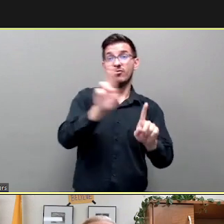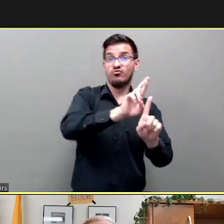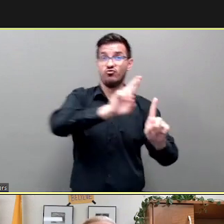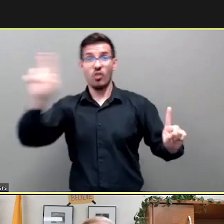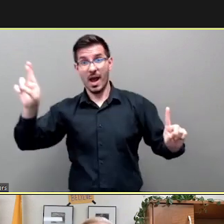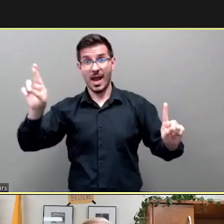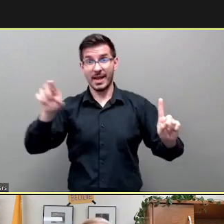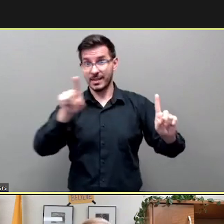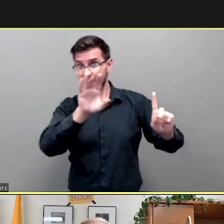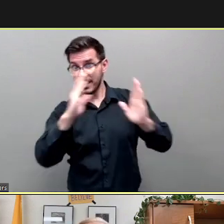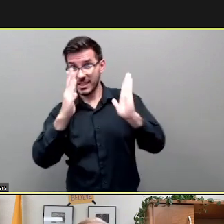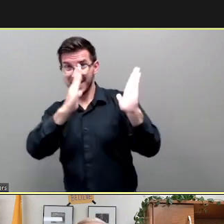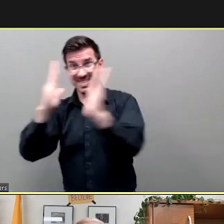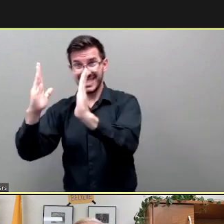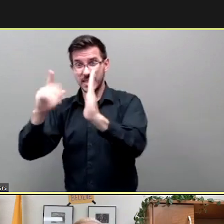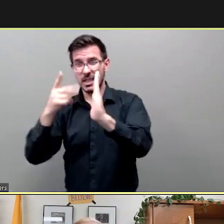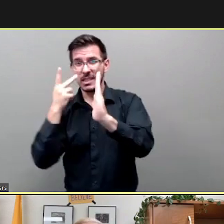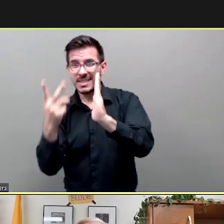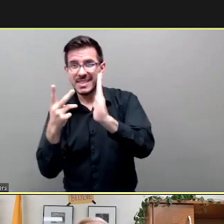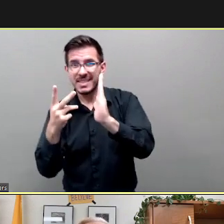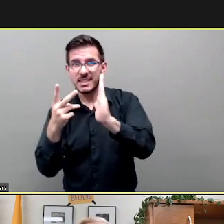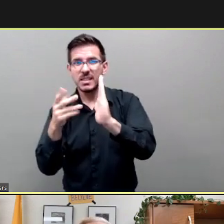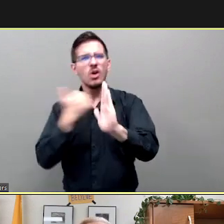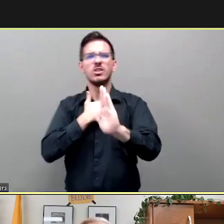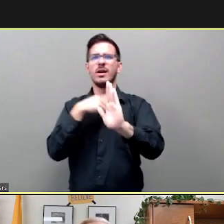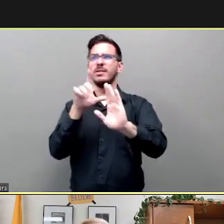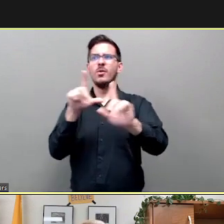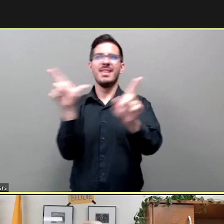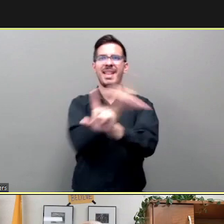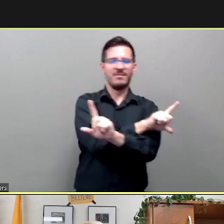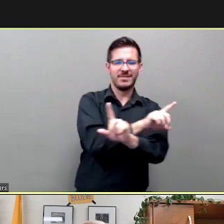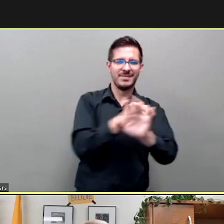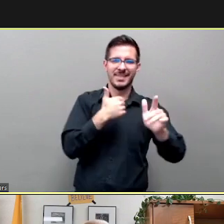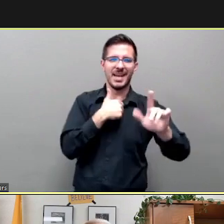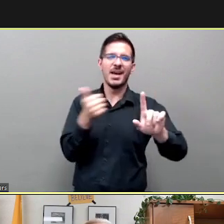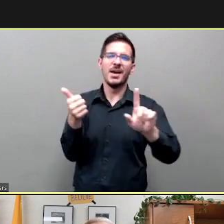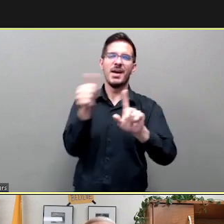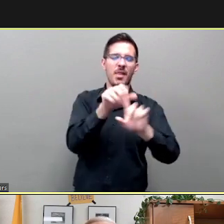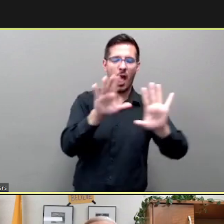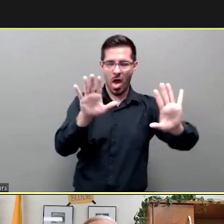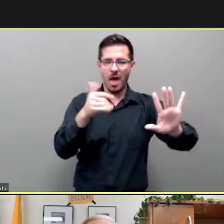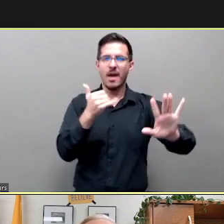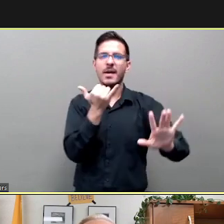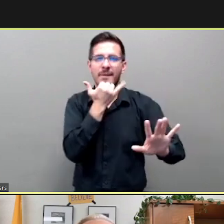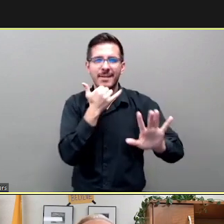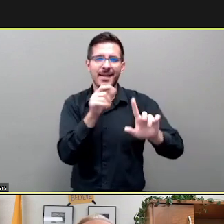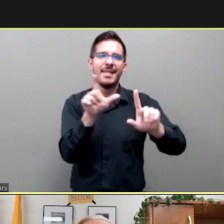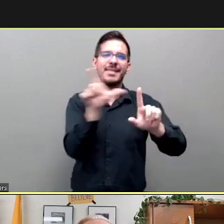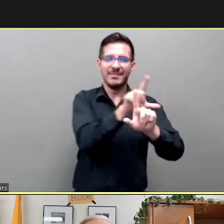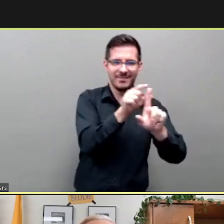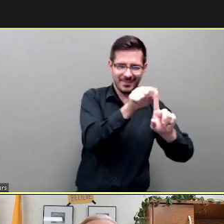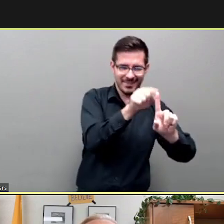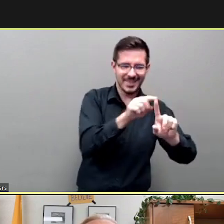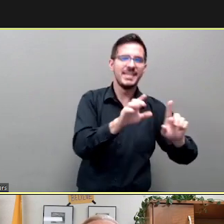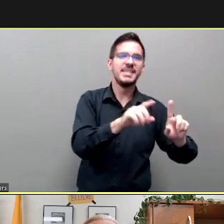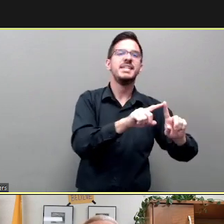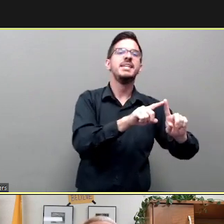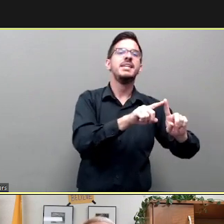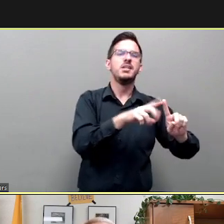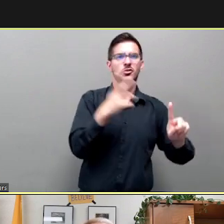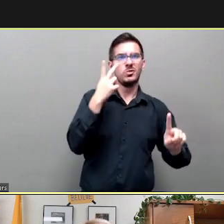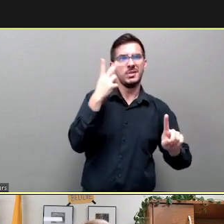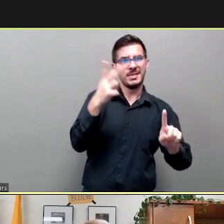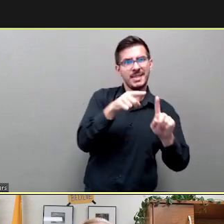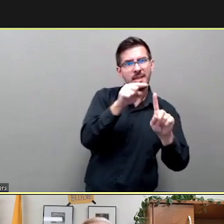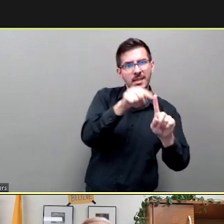can see, sorry, extreme left, the other right, Brianna, sorry. You can see that we have a higher level